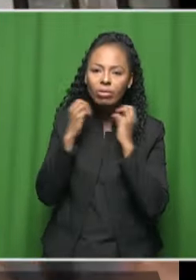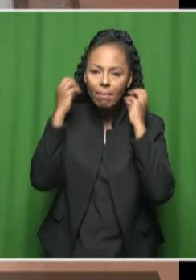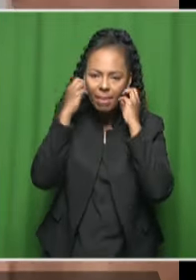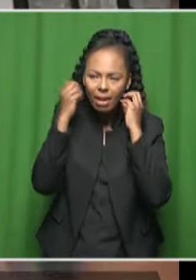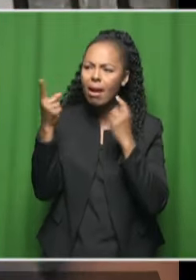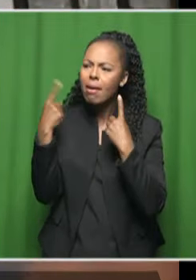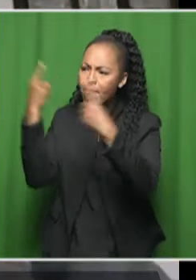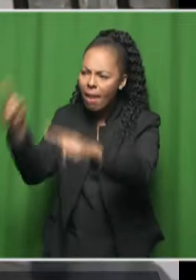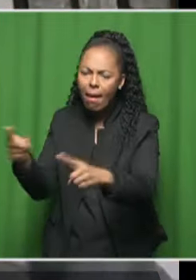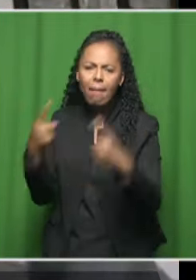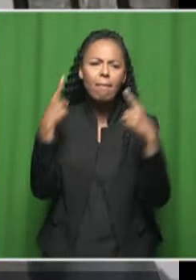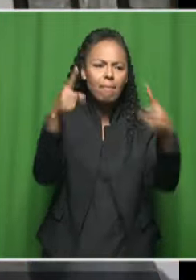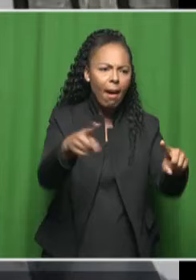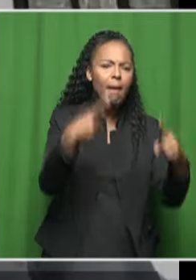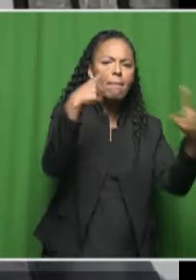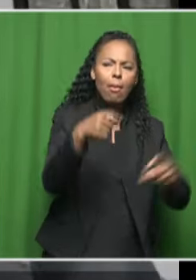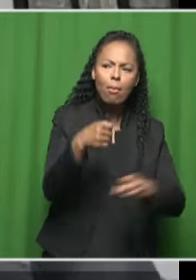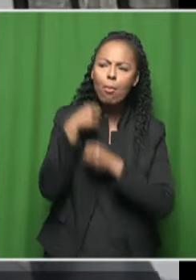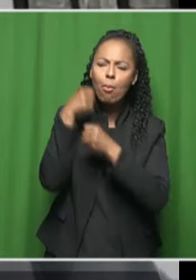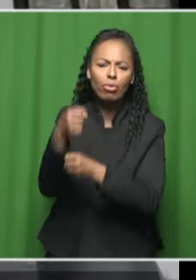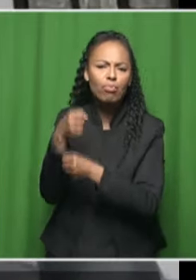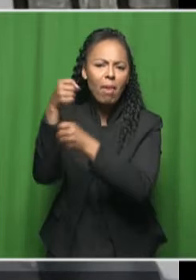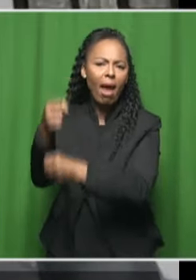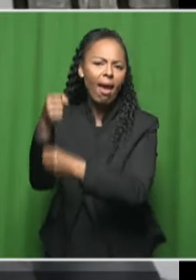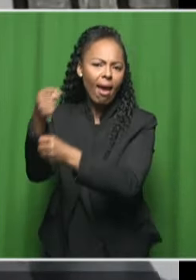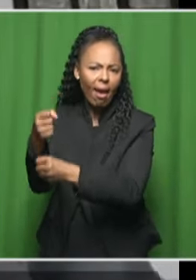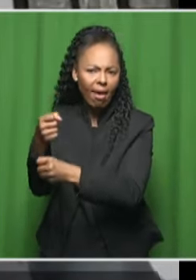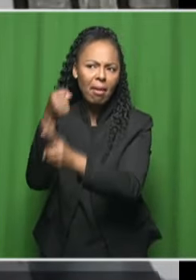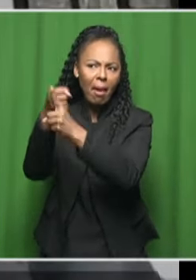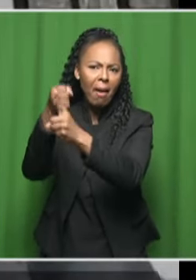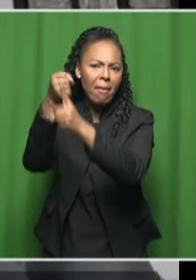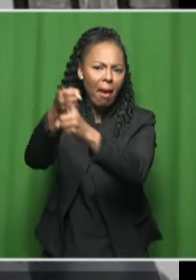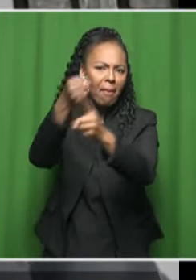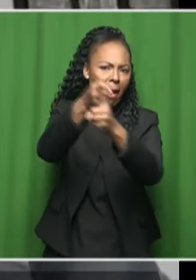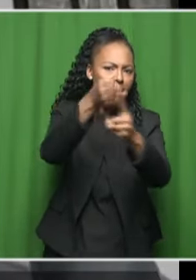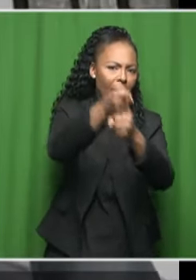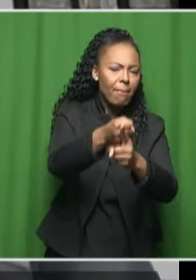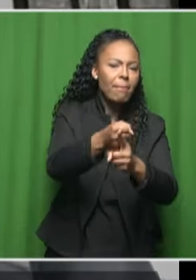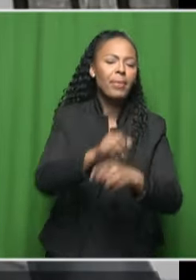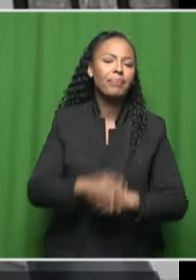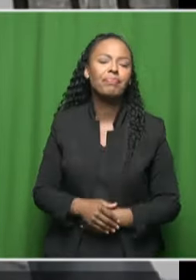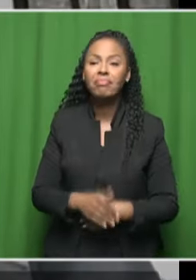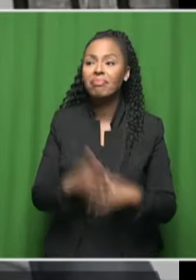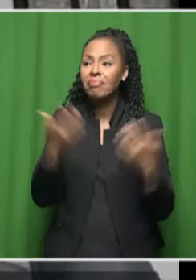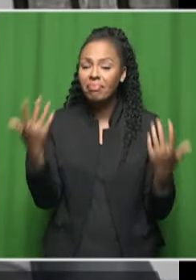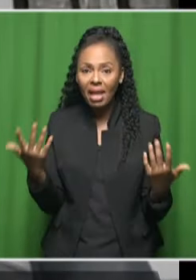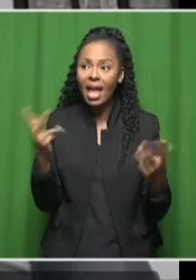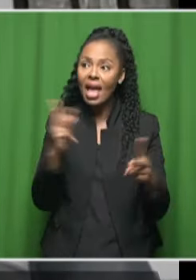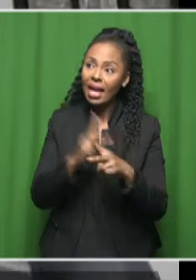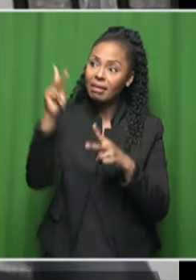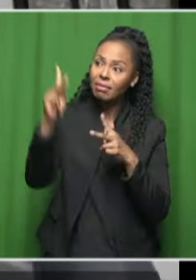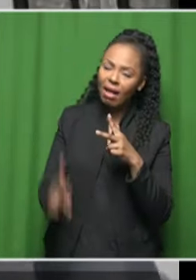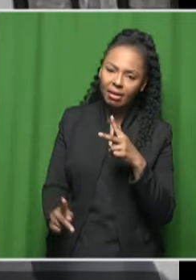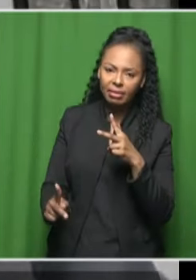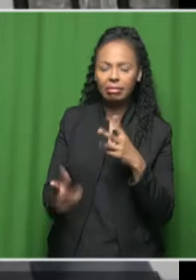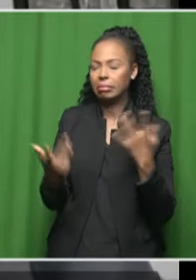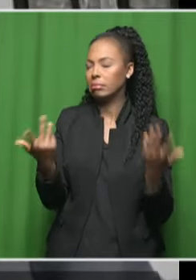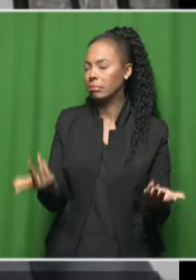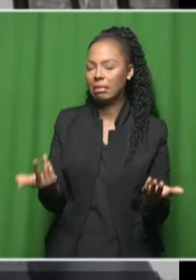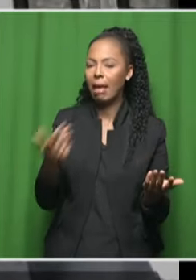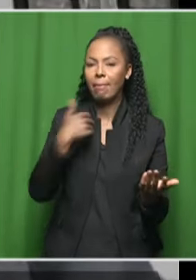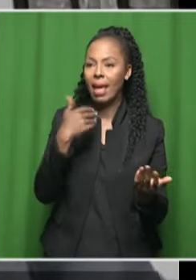And this is where the difference might come from. But in terms of outcomes, I do not expect much shift.